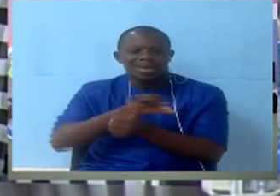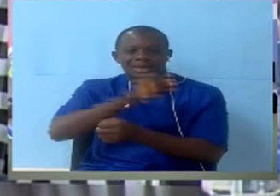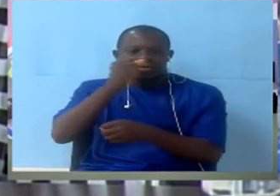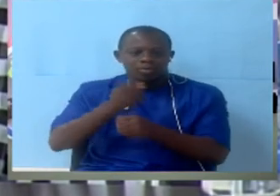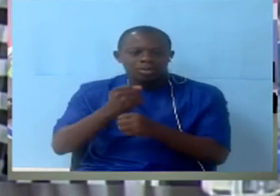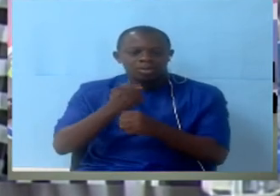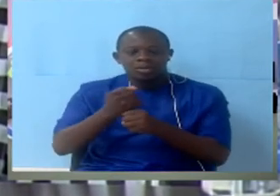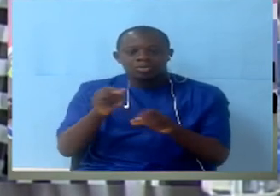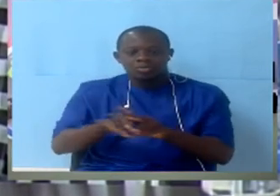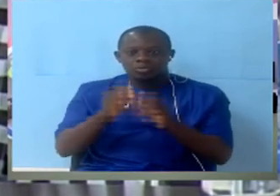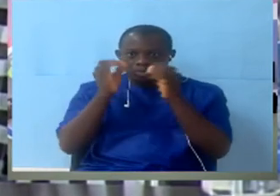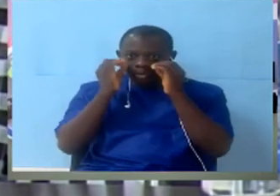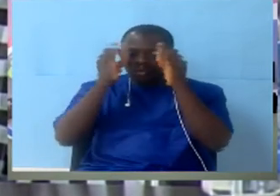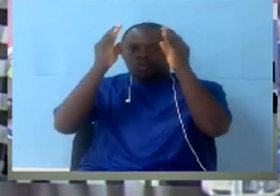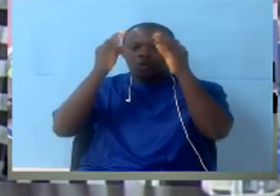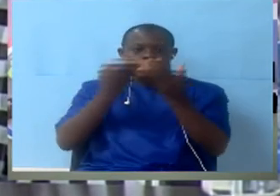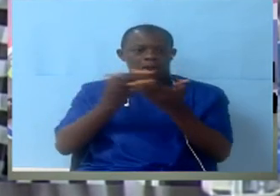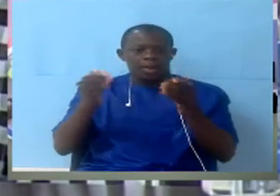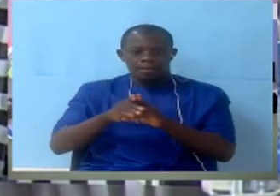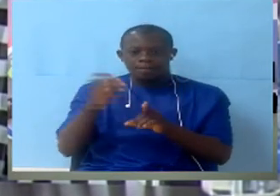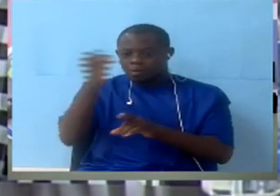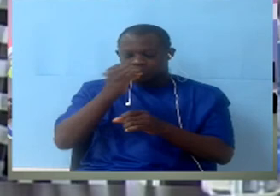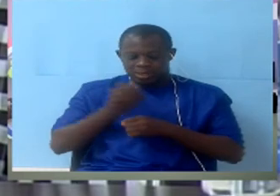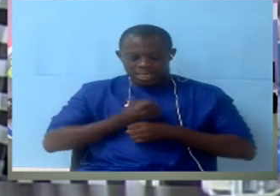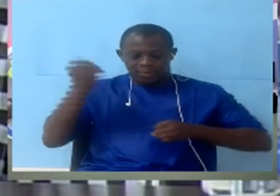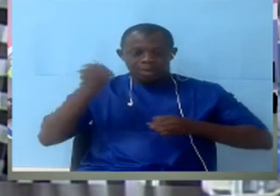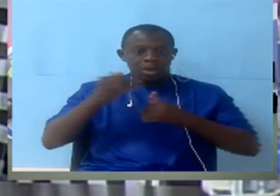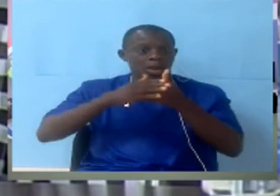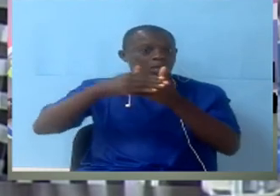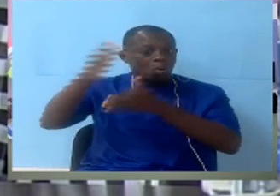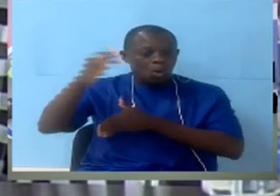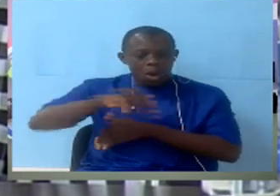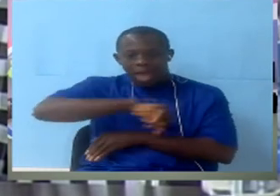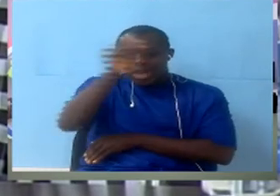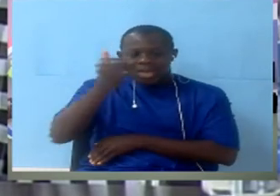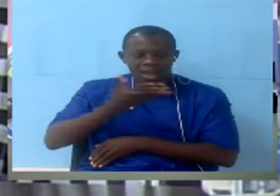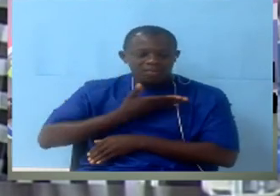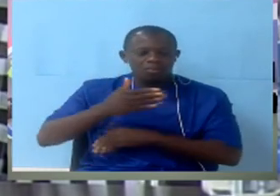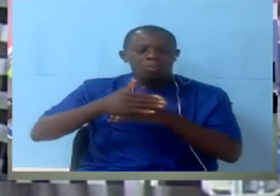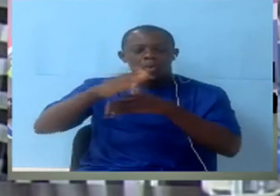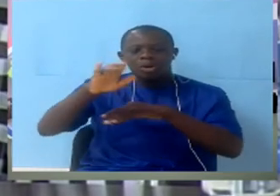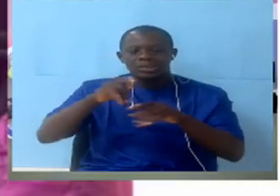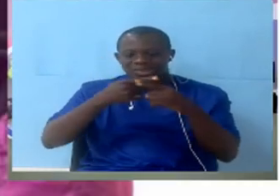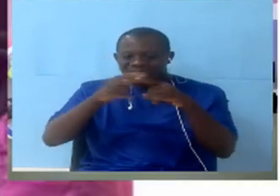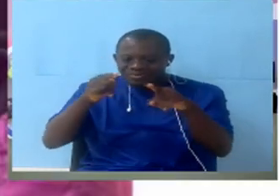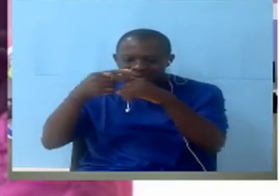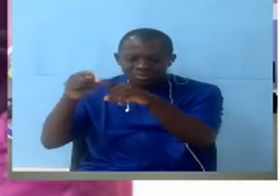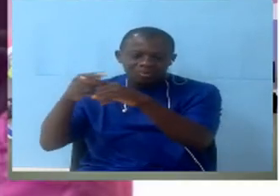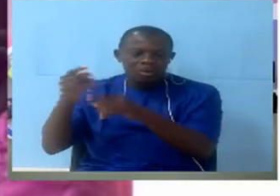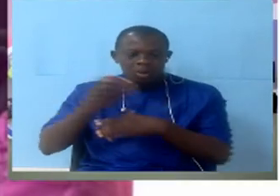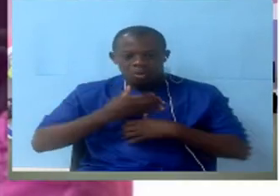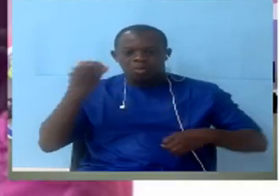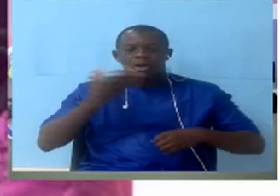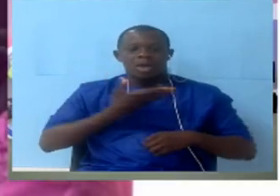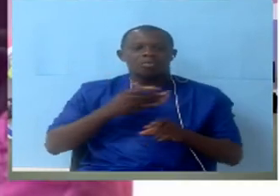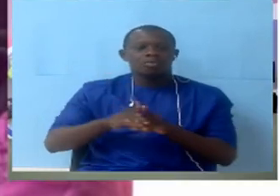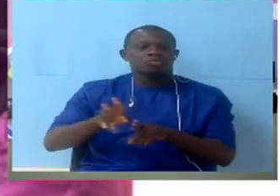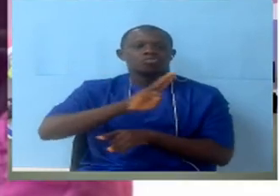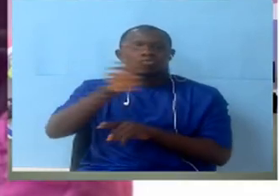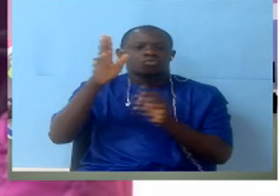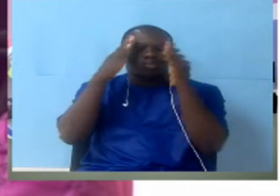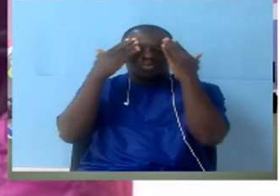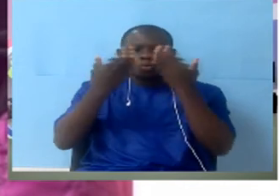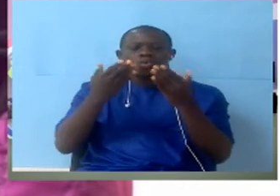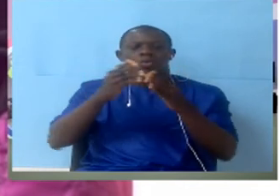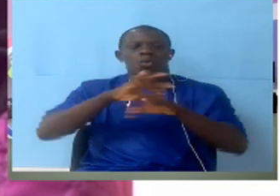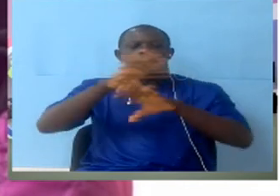to them because they were more heavily armed than us. They had more sophisticated arms than us, but they didn't know that we